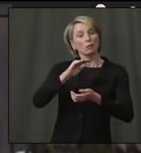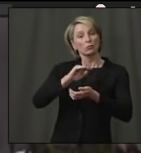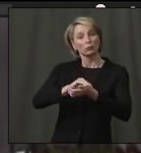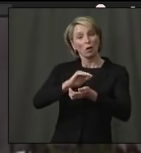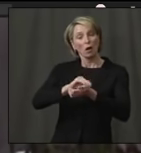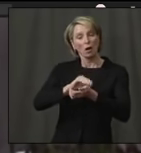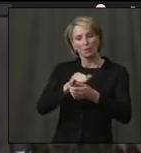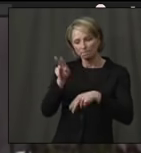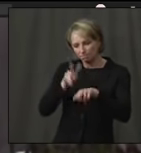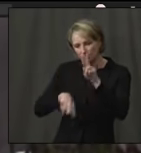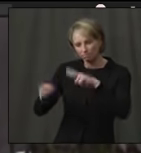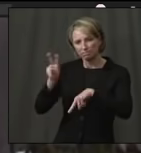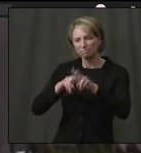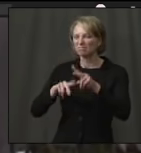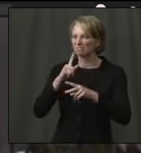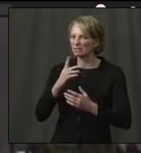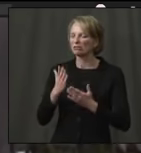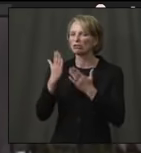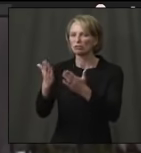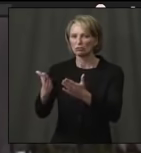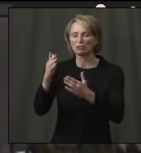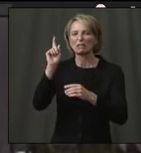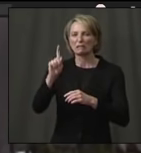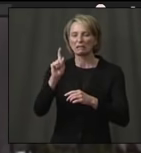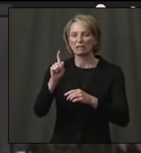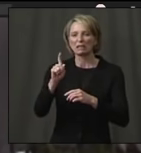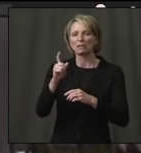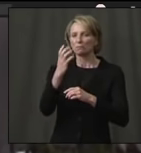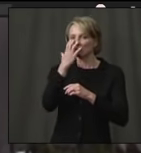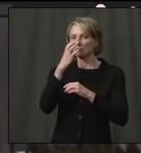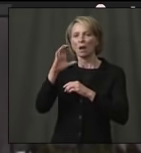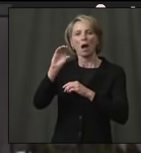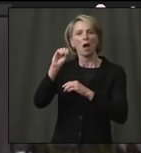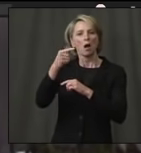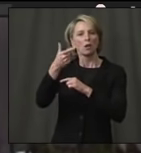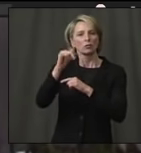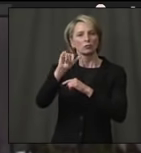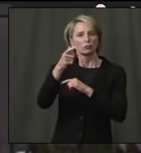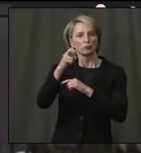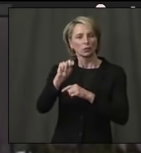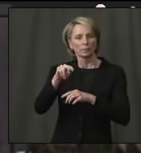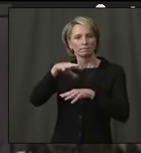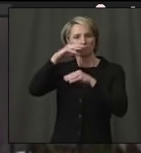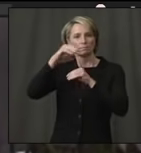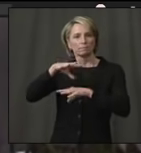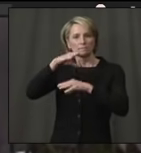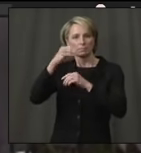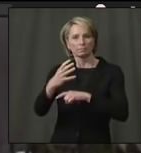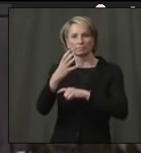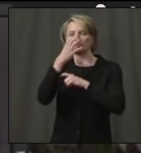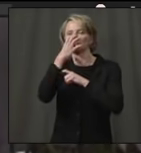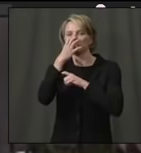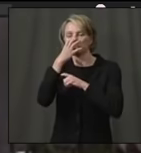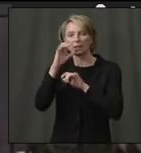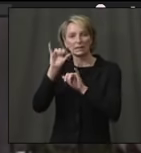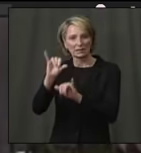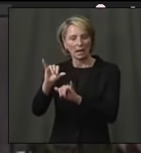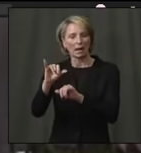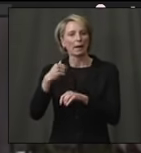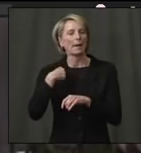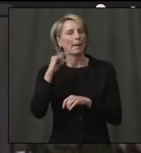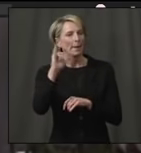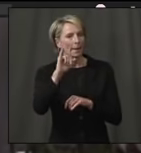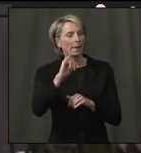that point that I get on oxygen rather than go to the hospital. I was on oxygen for 8 straight days,